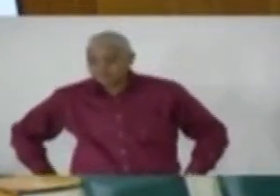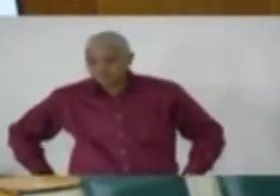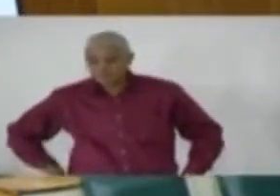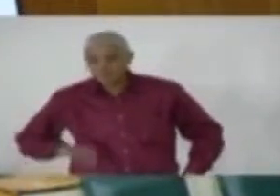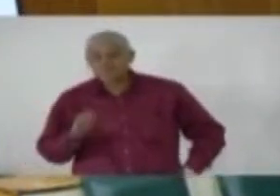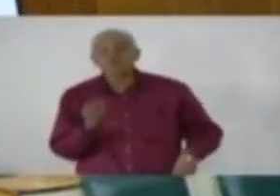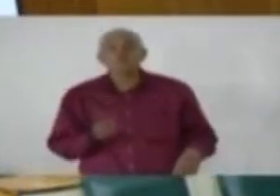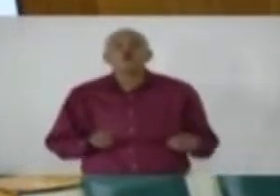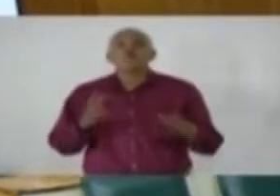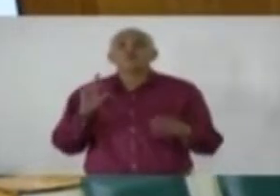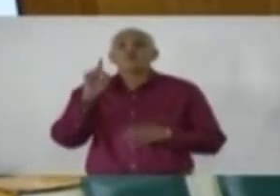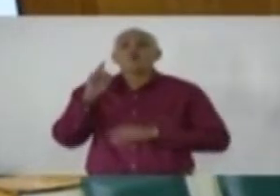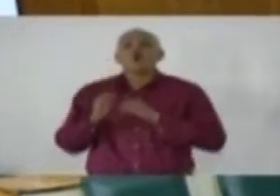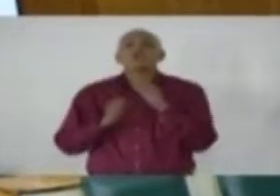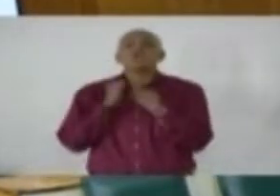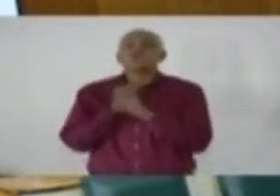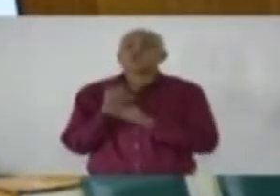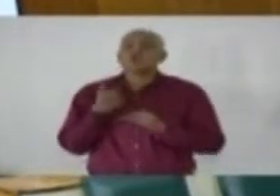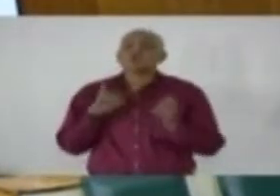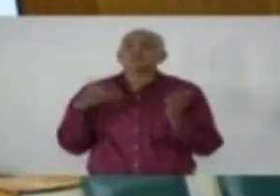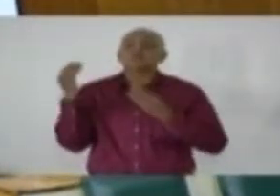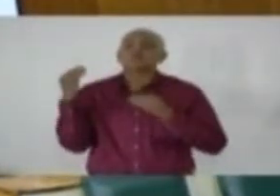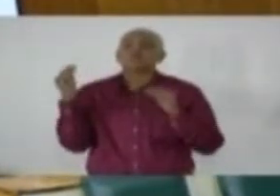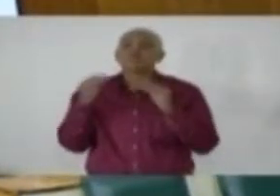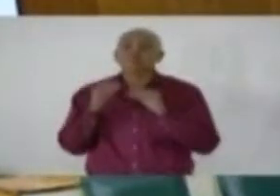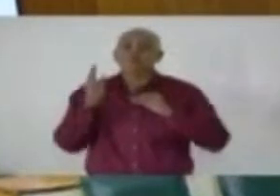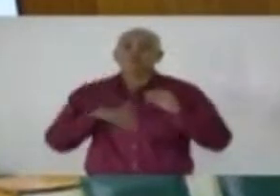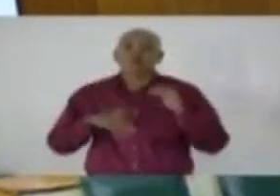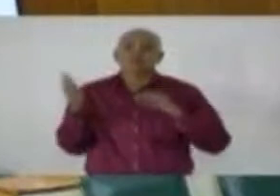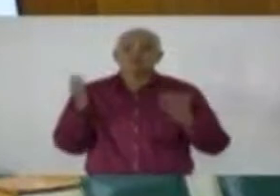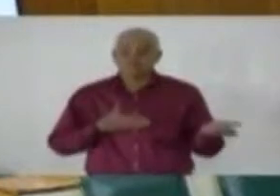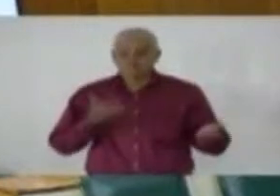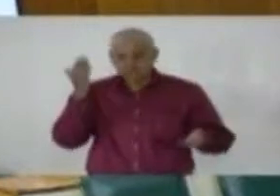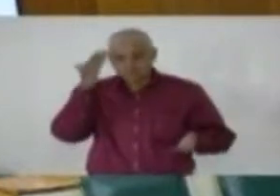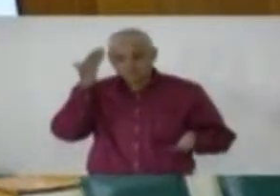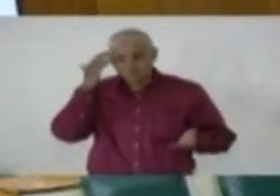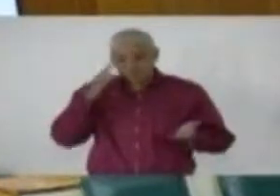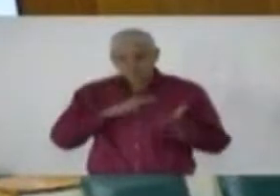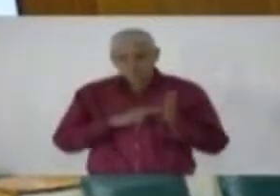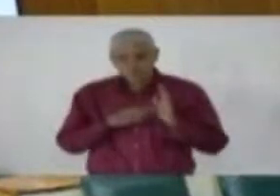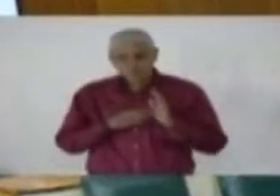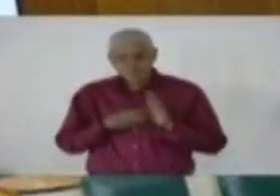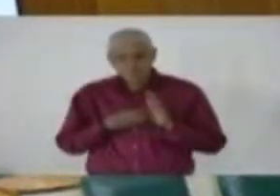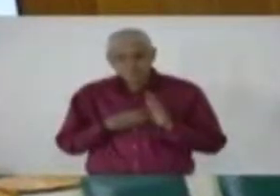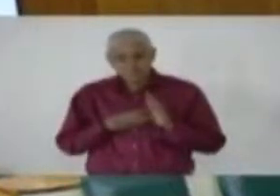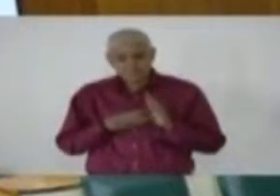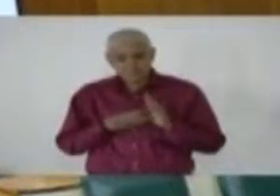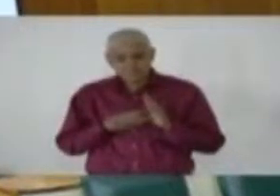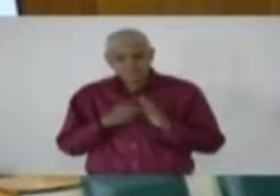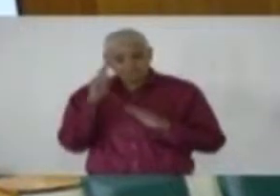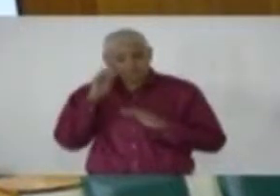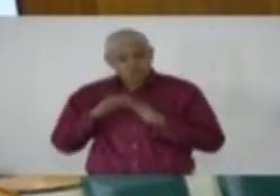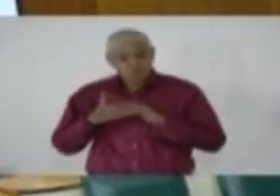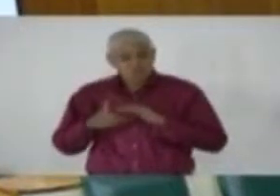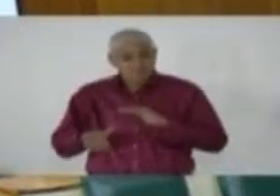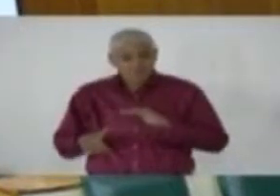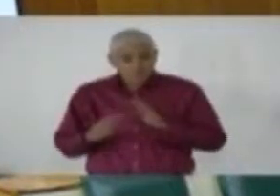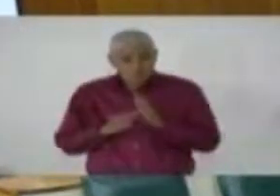But do you know what that means in the life of a country? Do you know what that means?